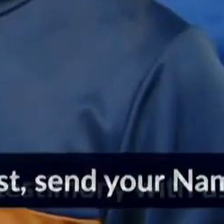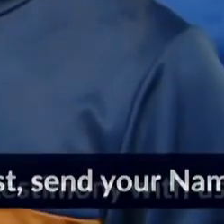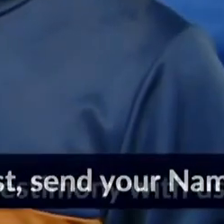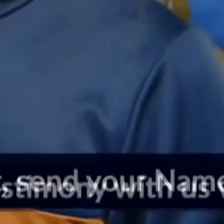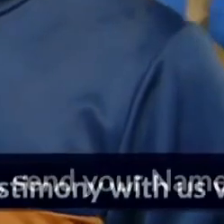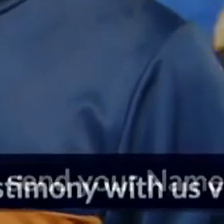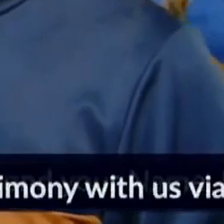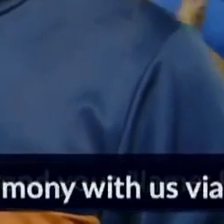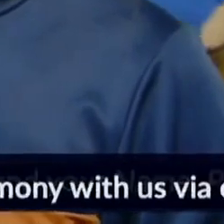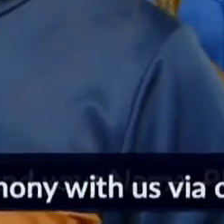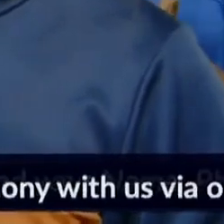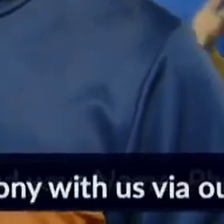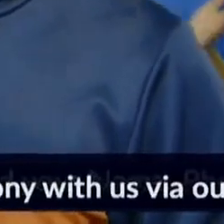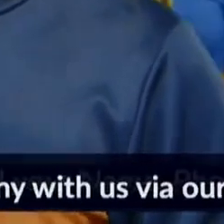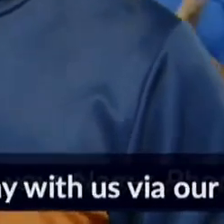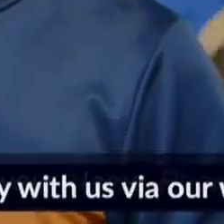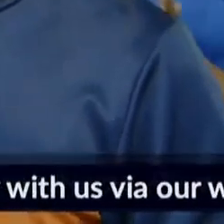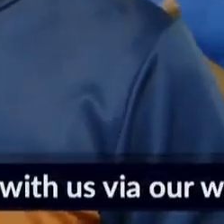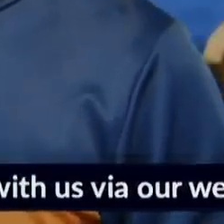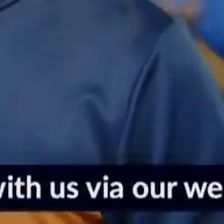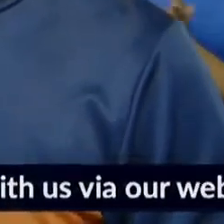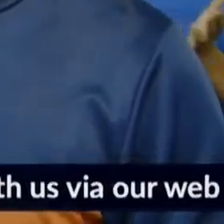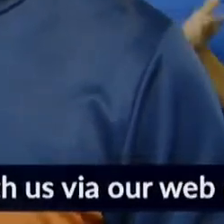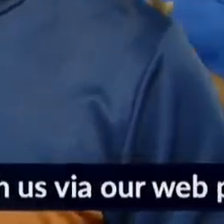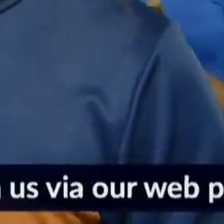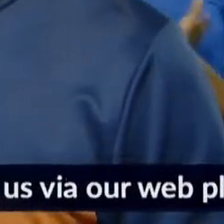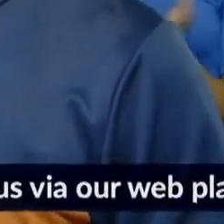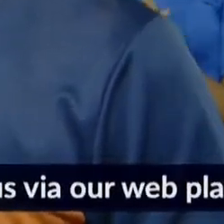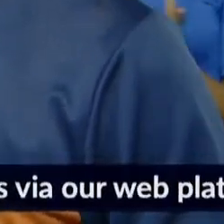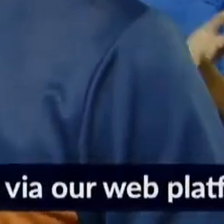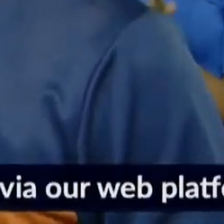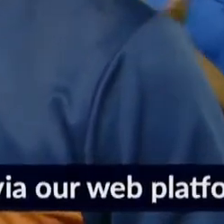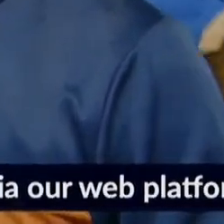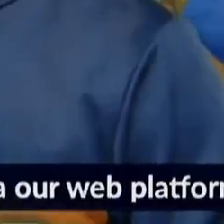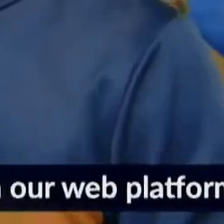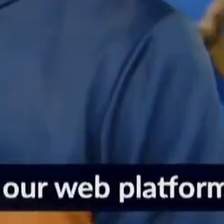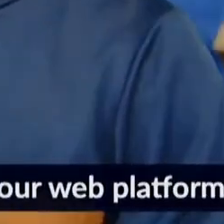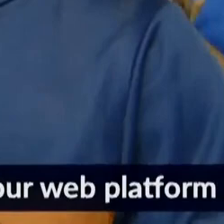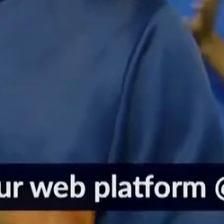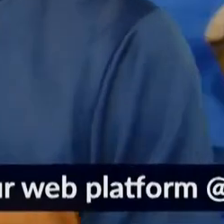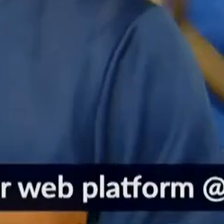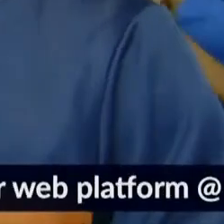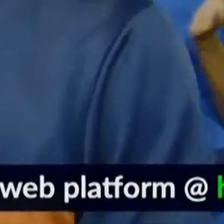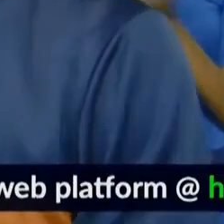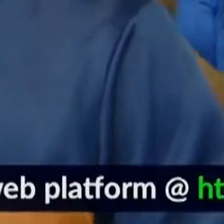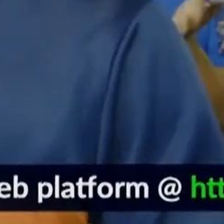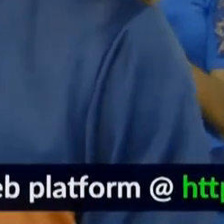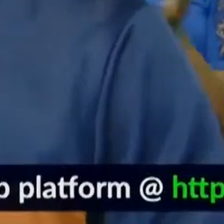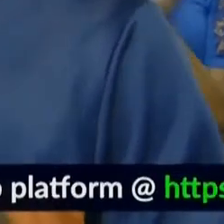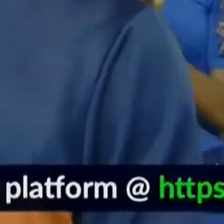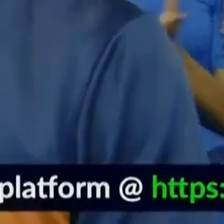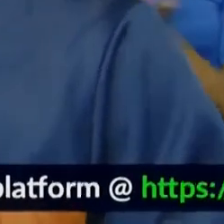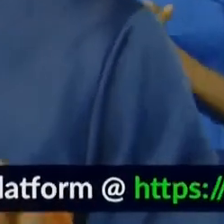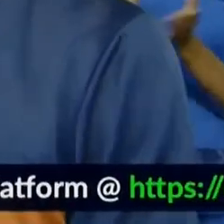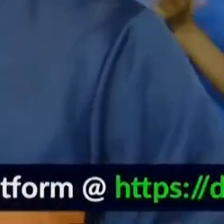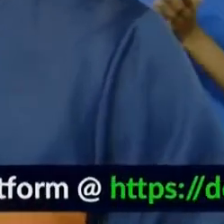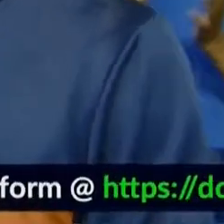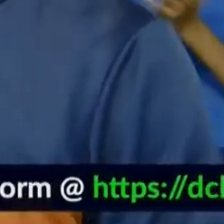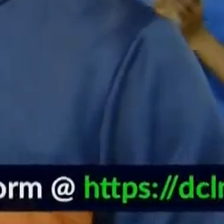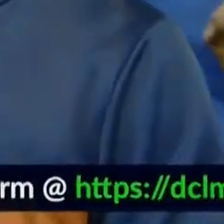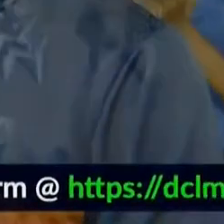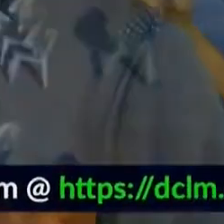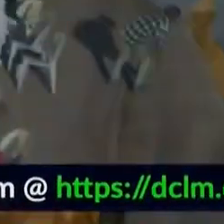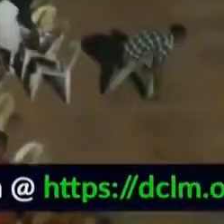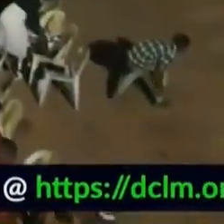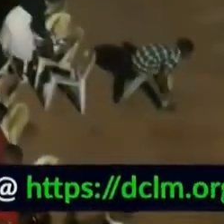Check up, check up, check up. You are now a conqueror. Keep clapping if you know you are a conqueror. Keep clapping if you know you have